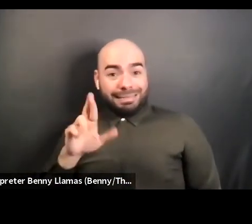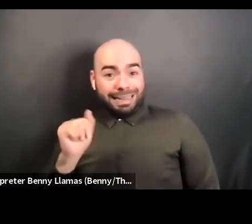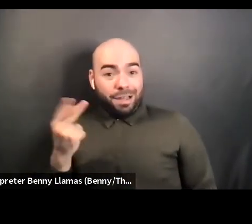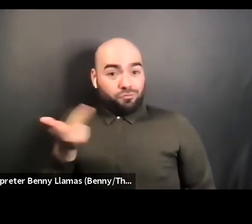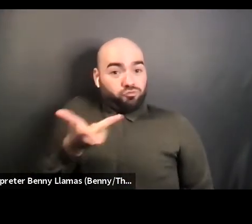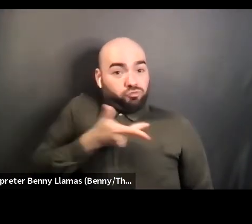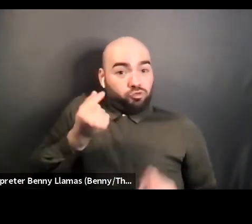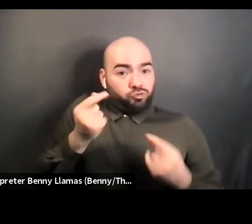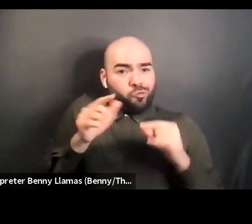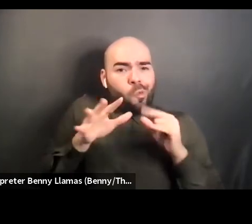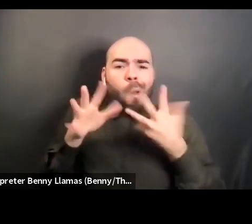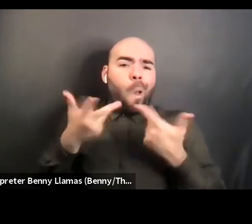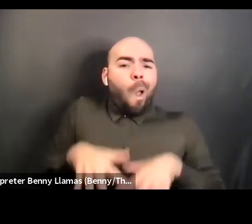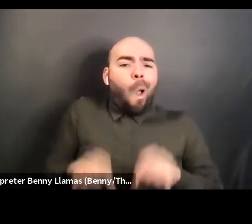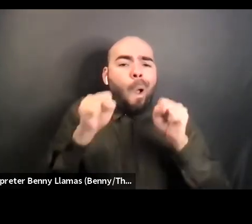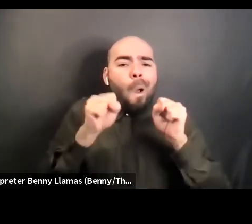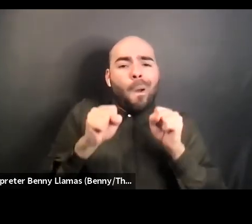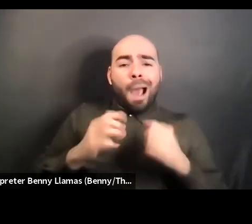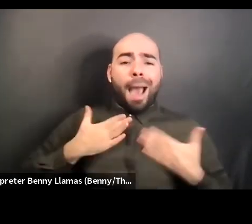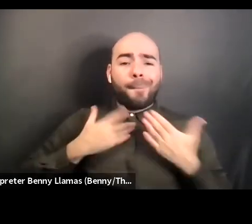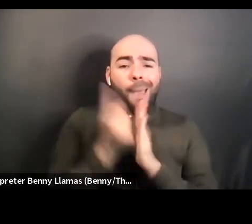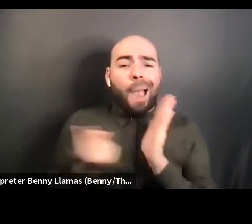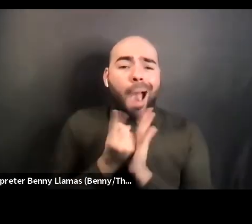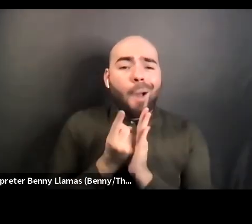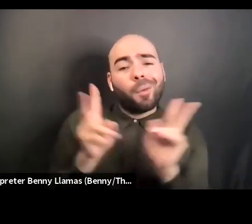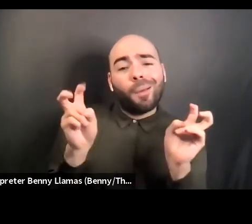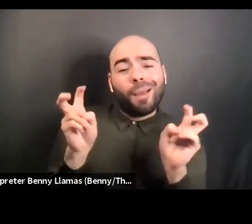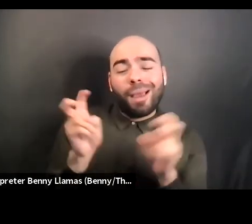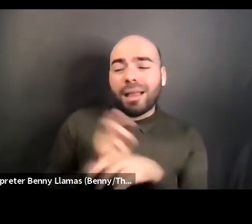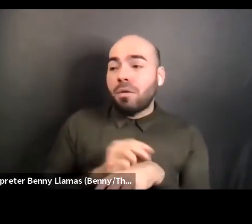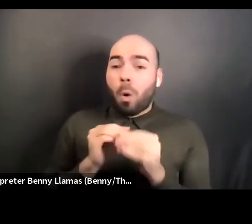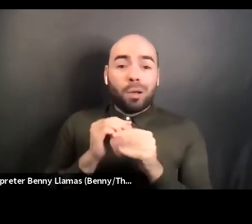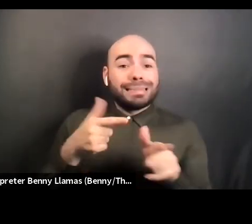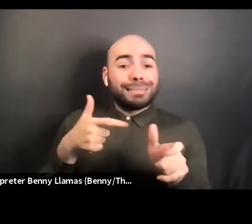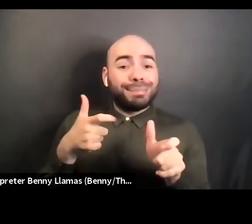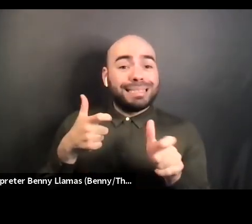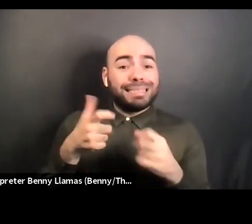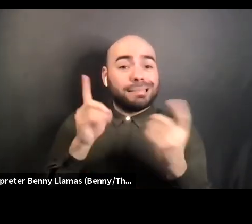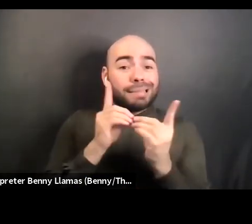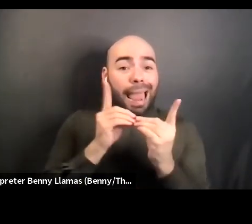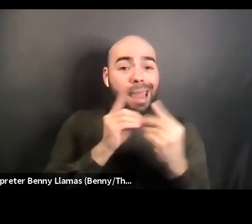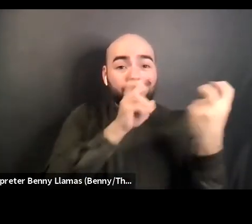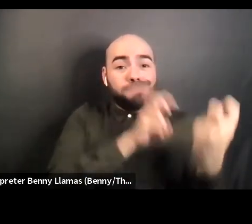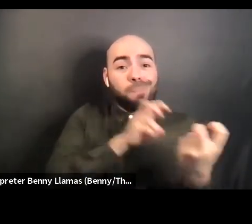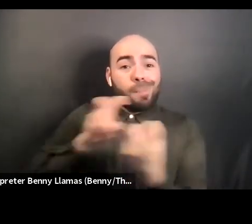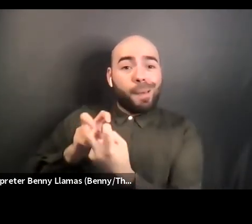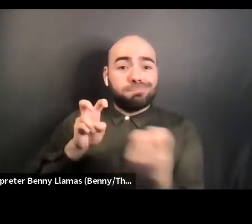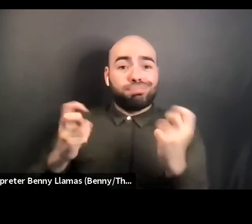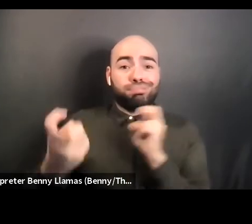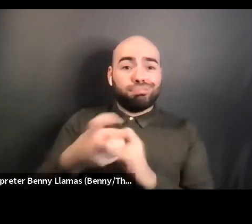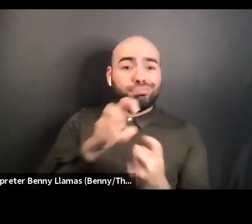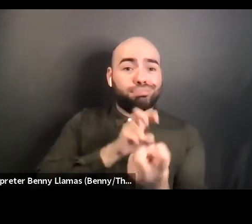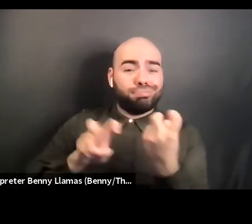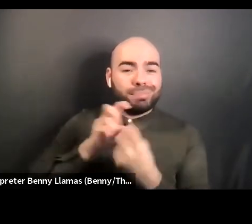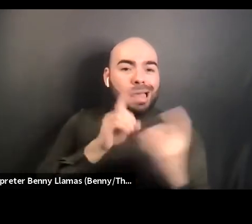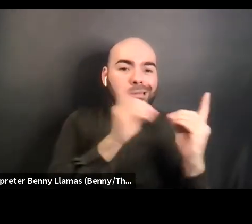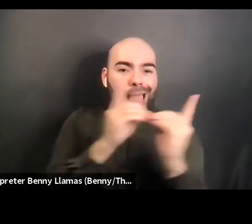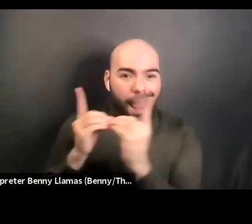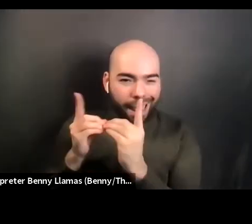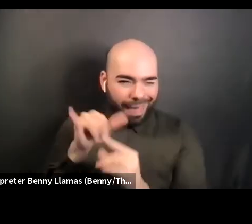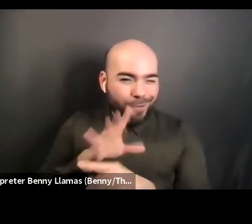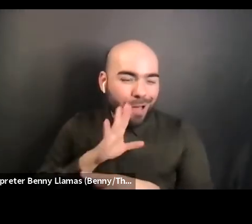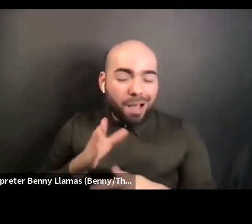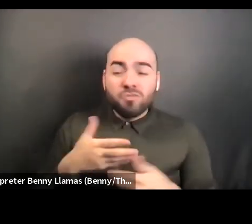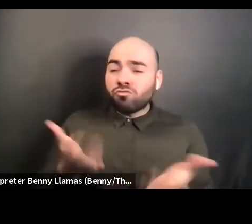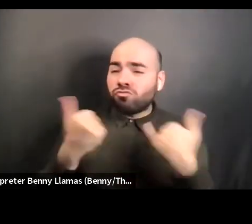We'll do some speed dating with one another and get to know each other. So I encourage you to grab a drink, grab a La